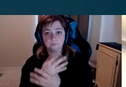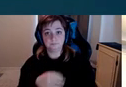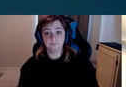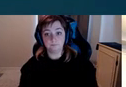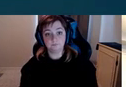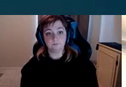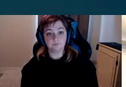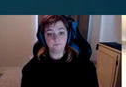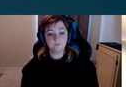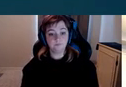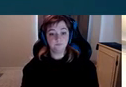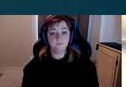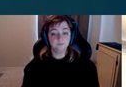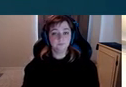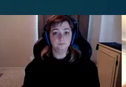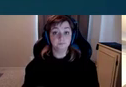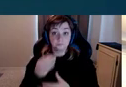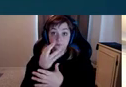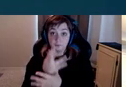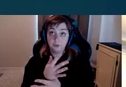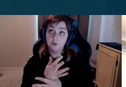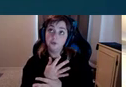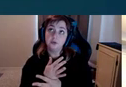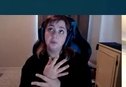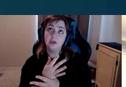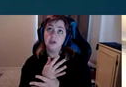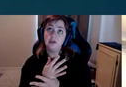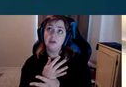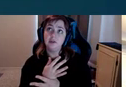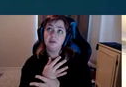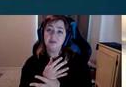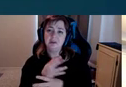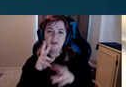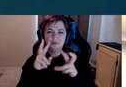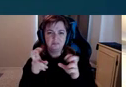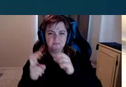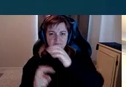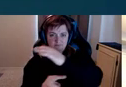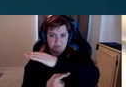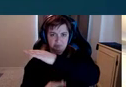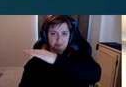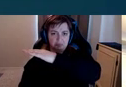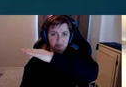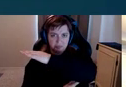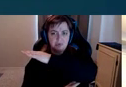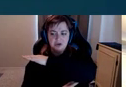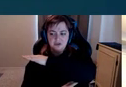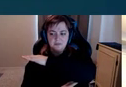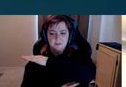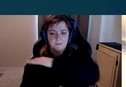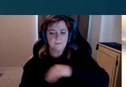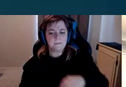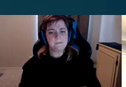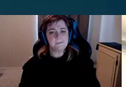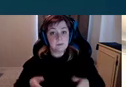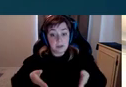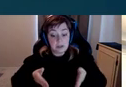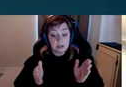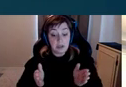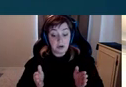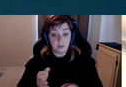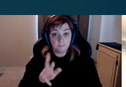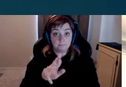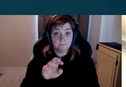a lot like today, actually. Germany kind of serves as a bridge. They're allowing refugees and asylum seekers to come